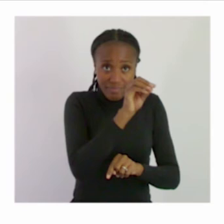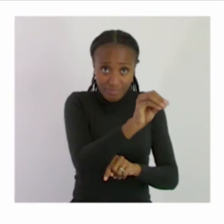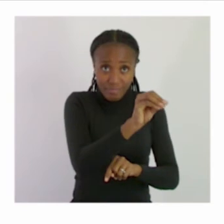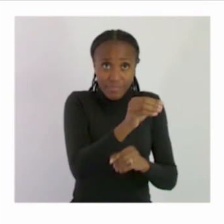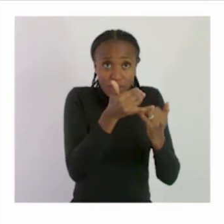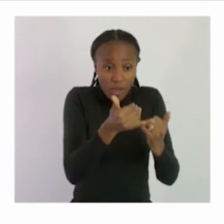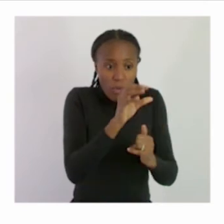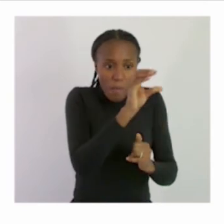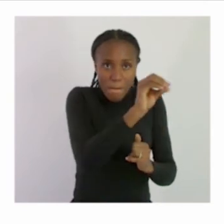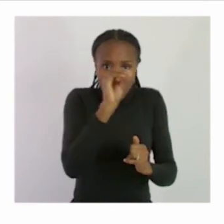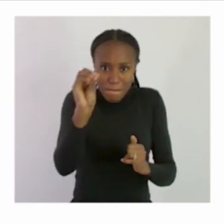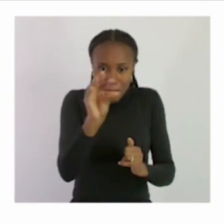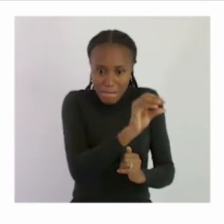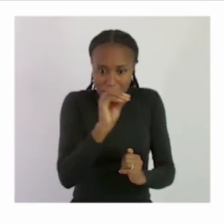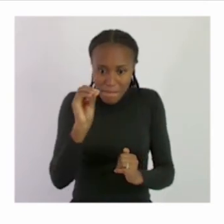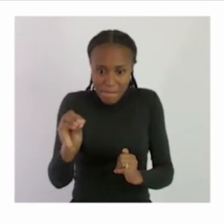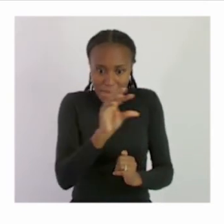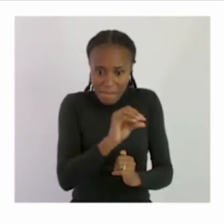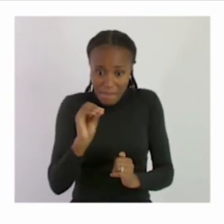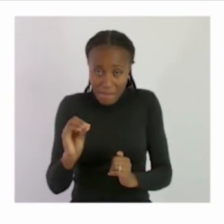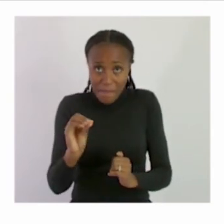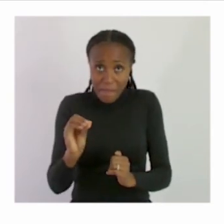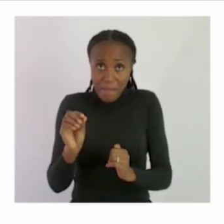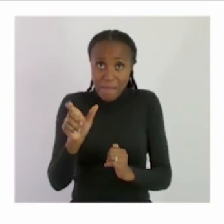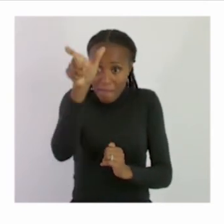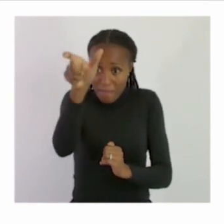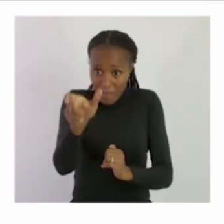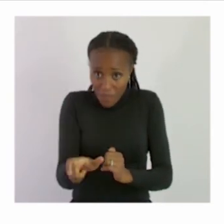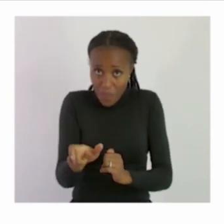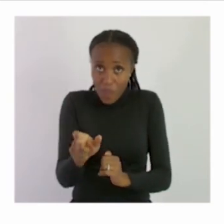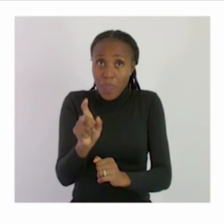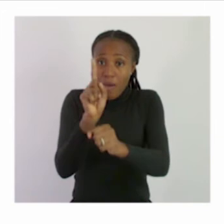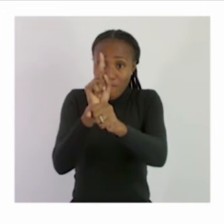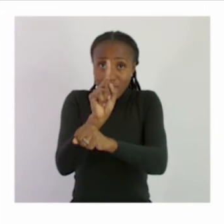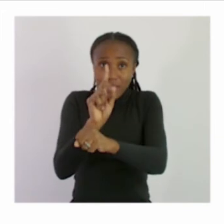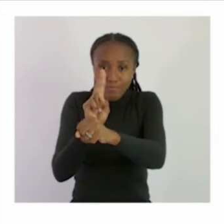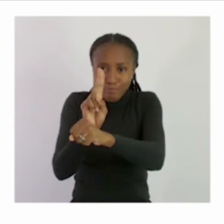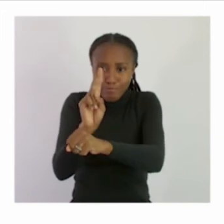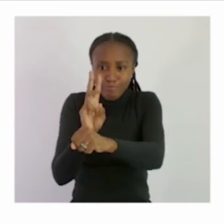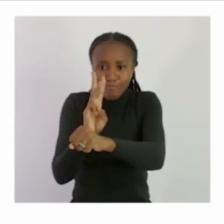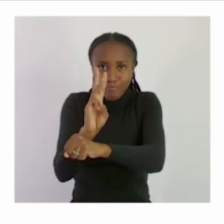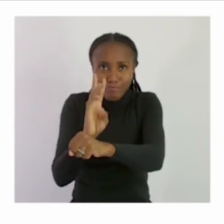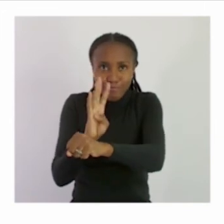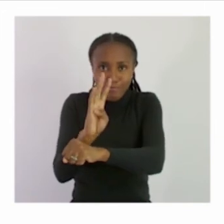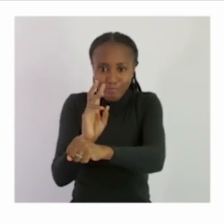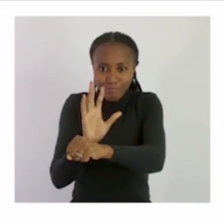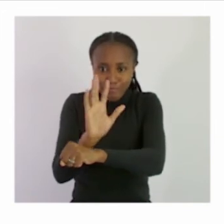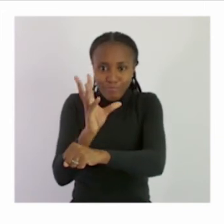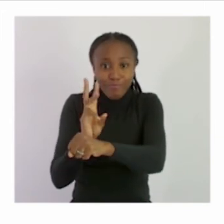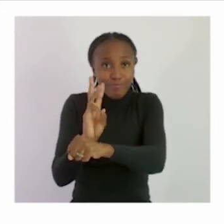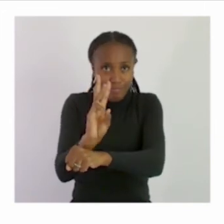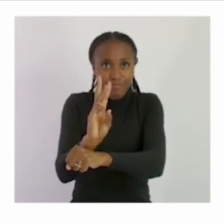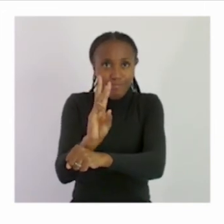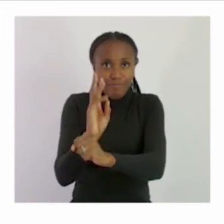Now, we want you to rewrite them or the words in the correct order from the youngest to